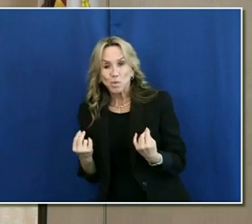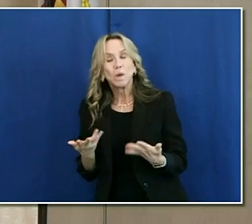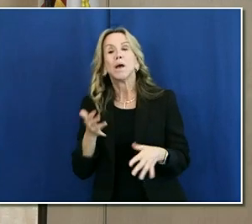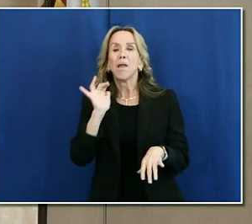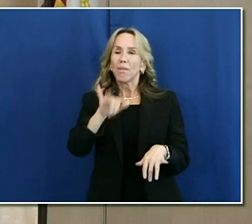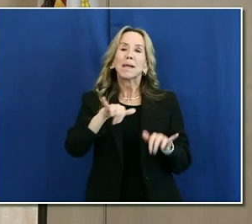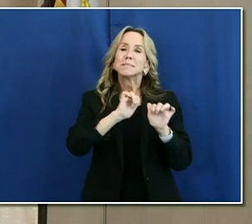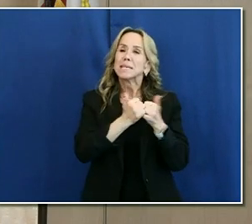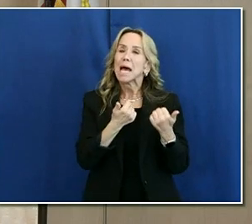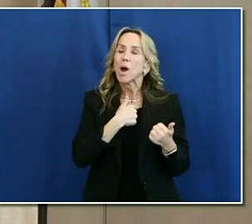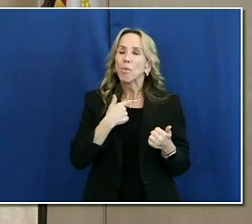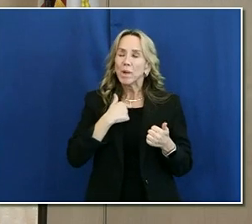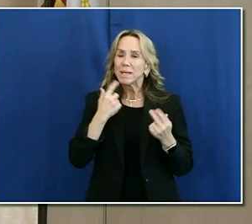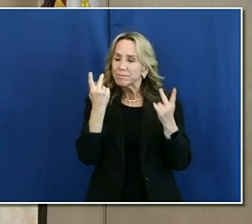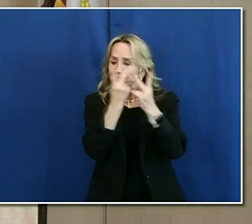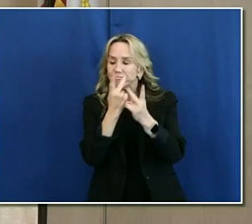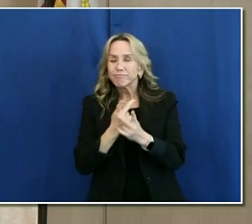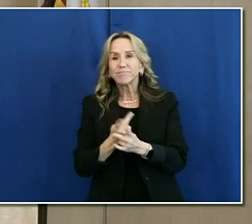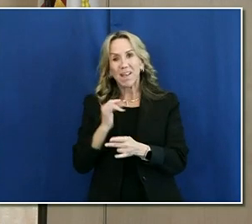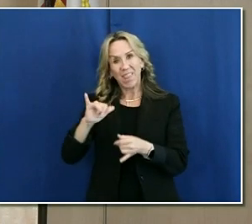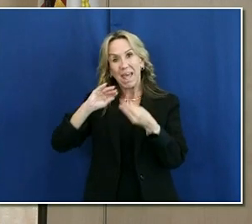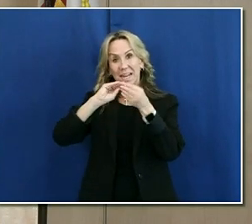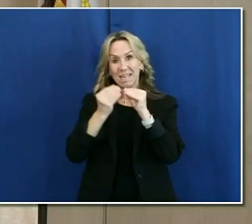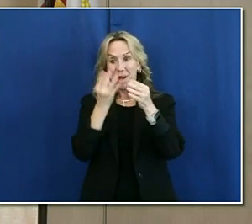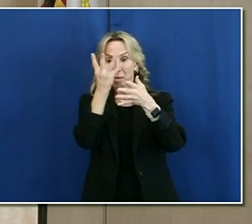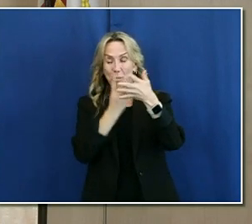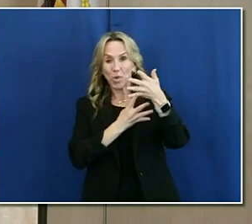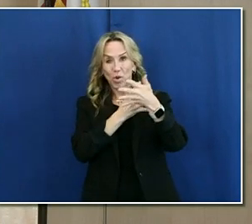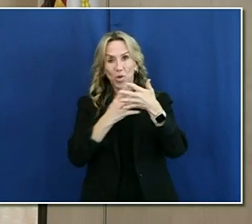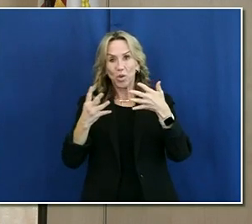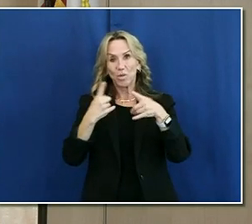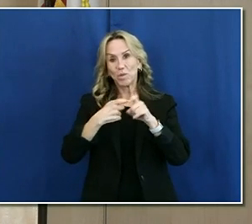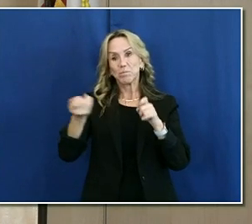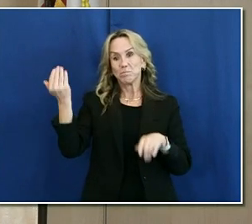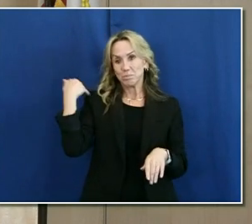developed the metric back in late May.